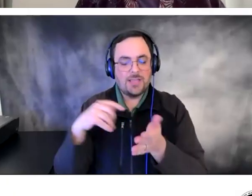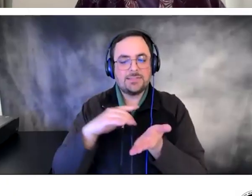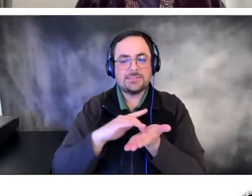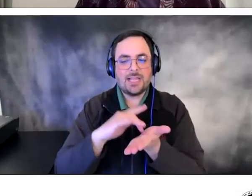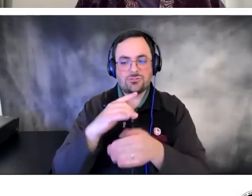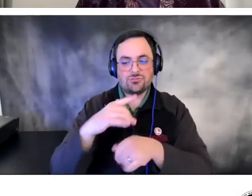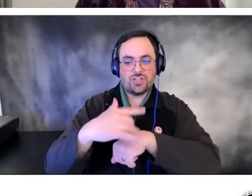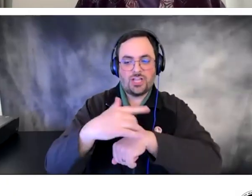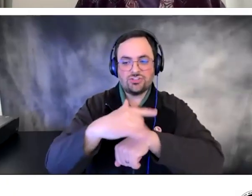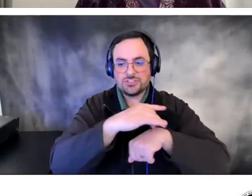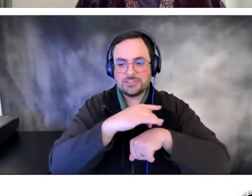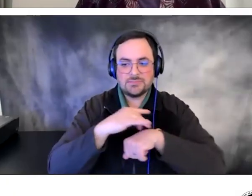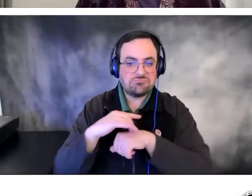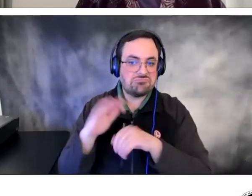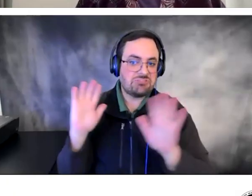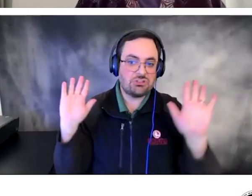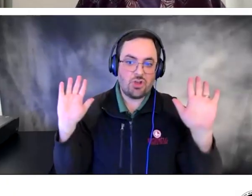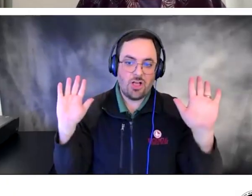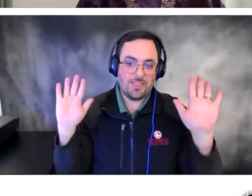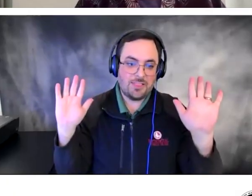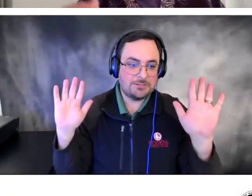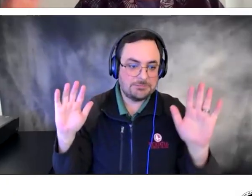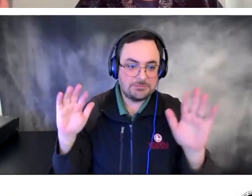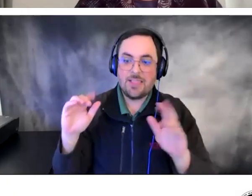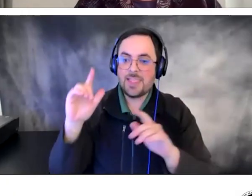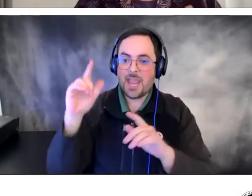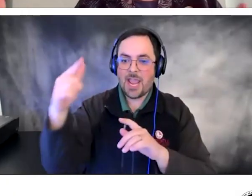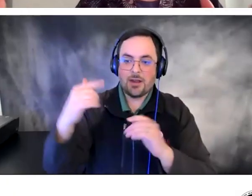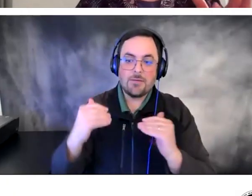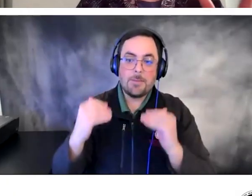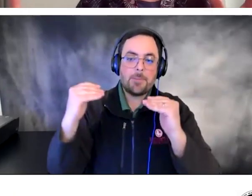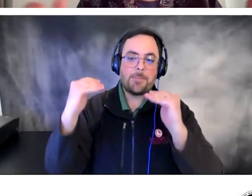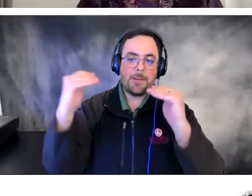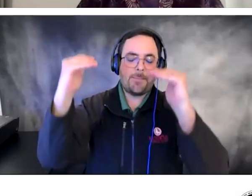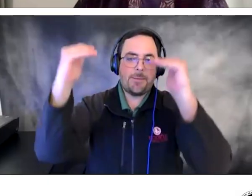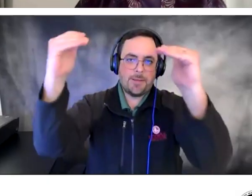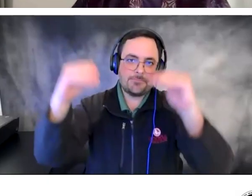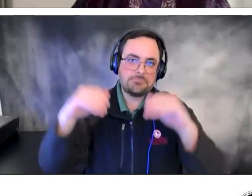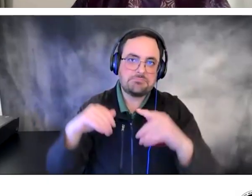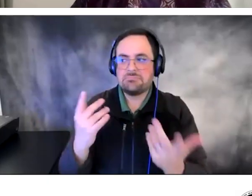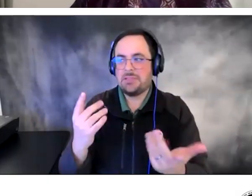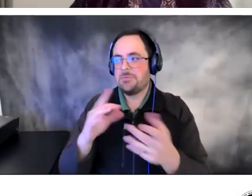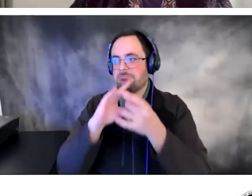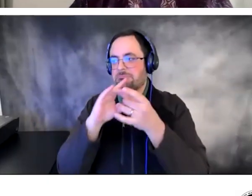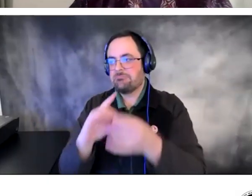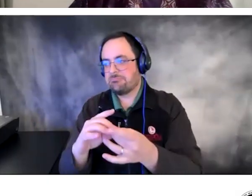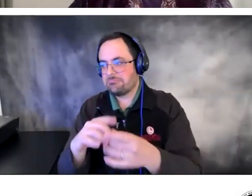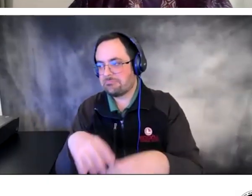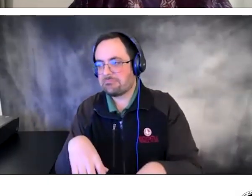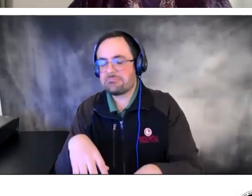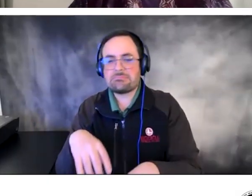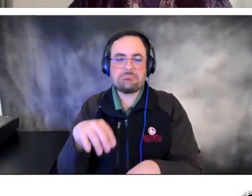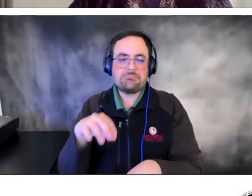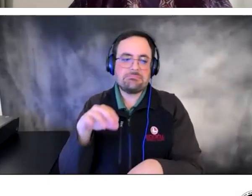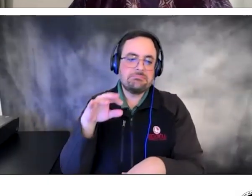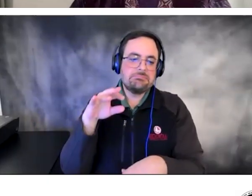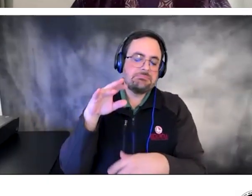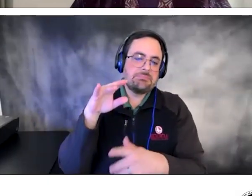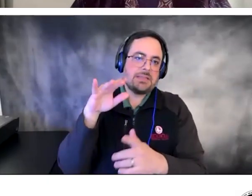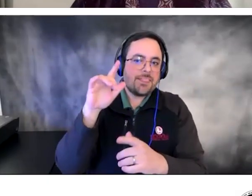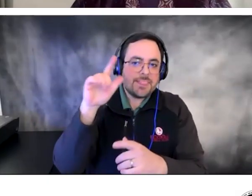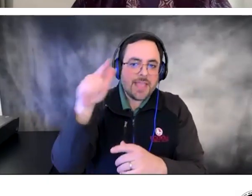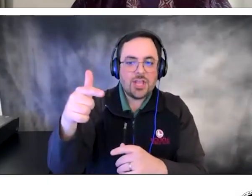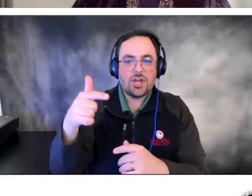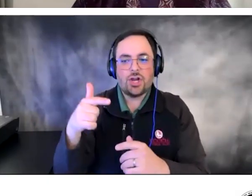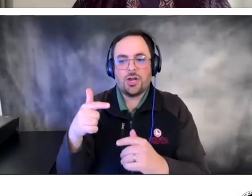entire representation. And maybe you're going to relate that to an object that's similar or the same. Later on,